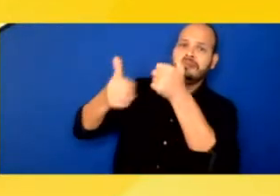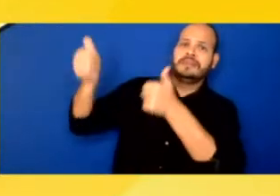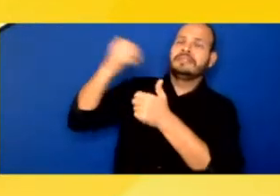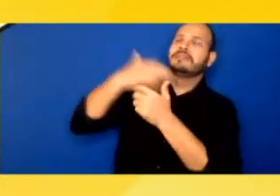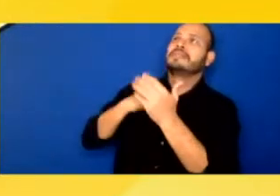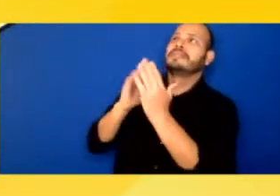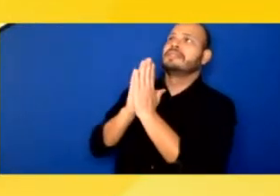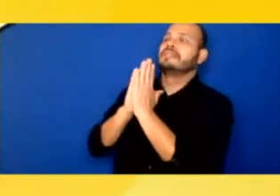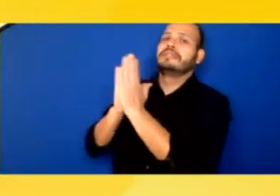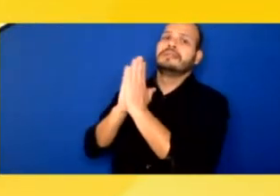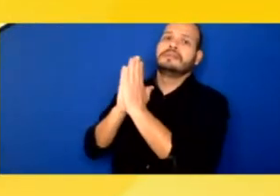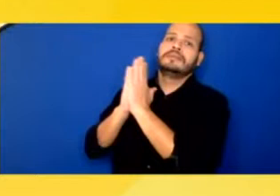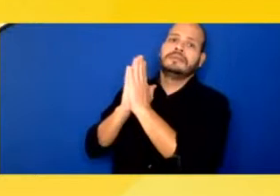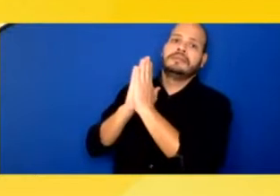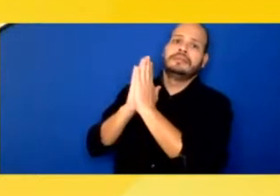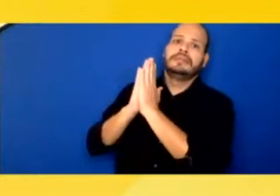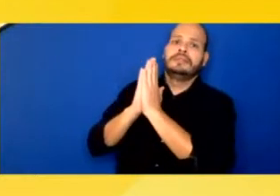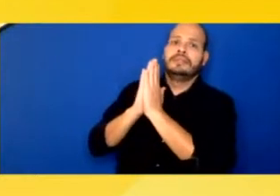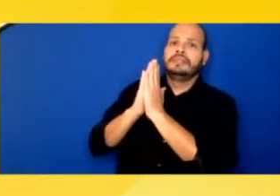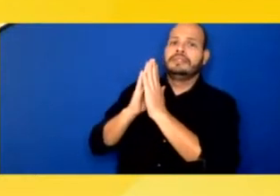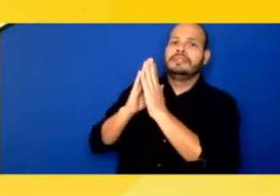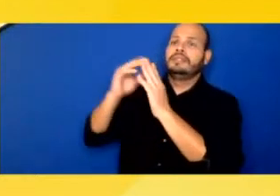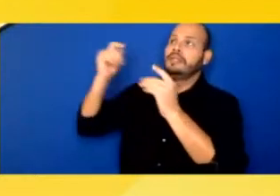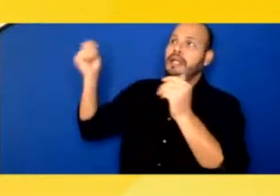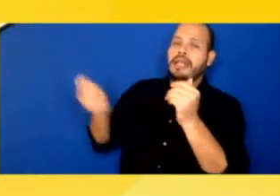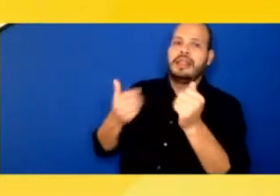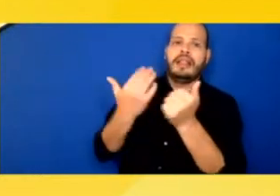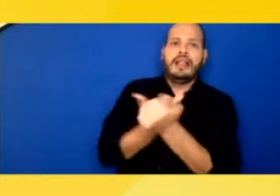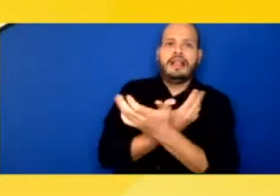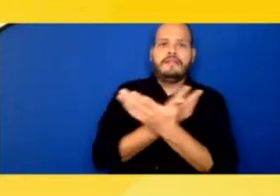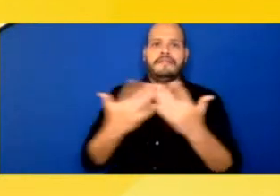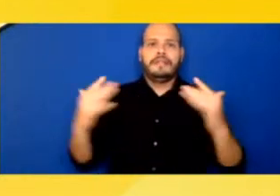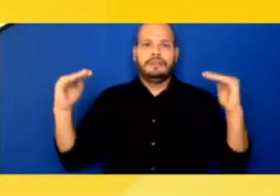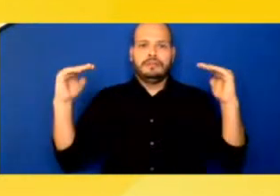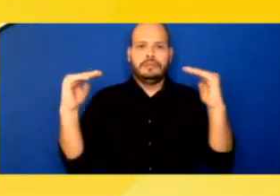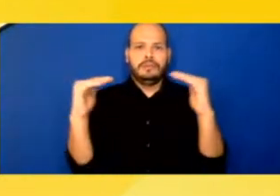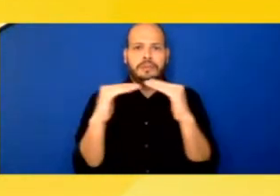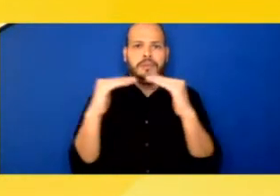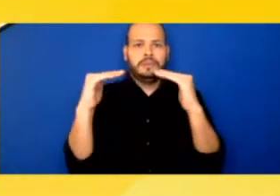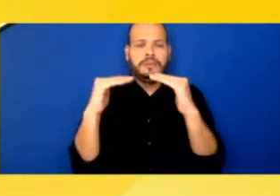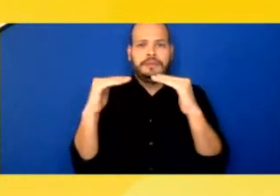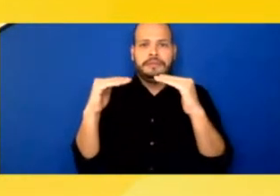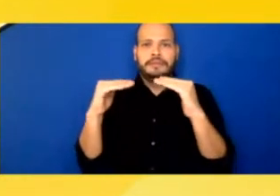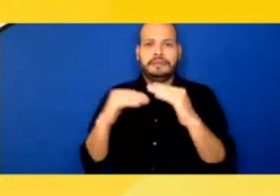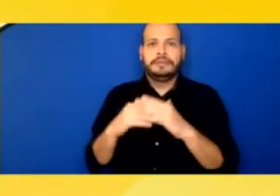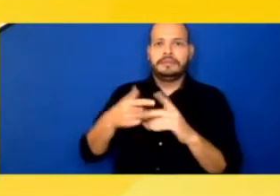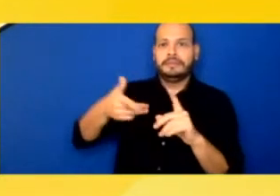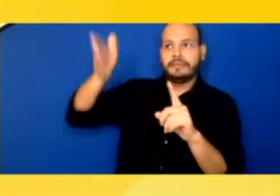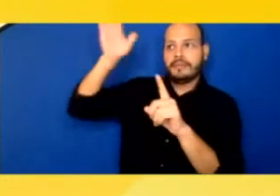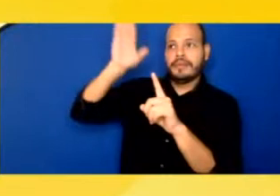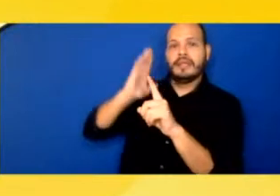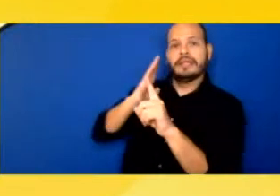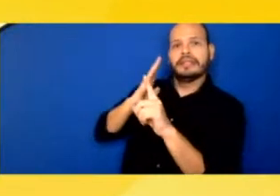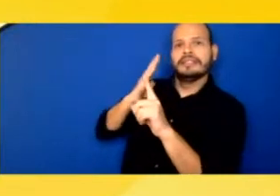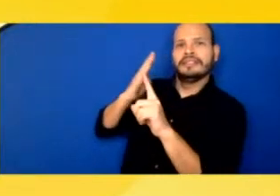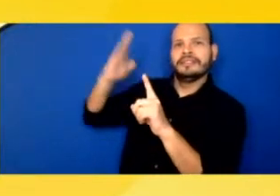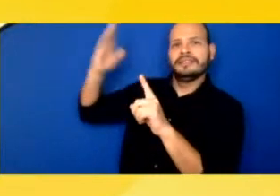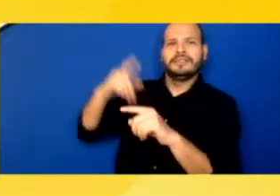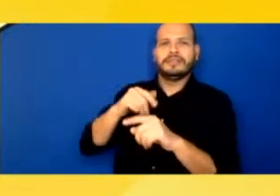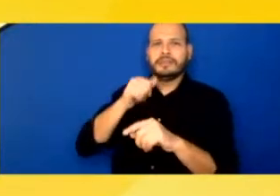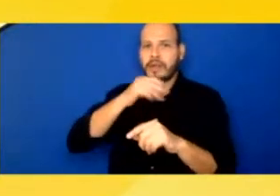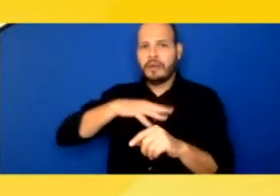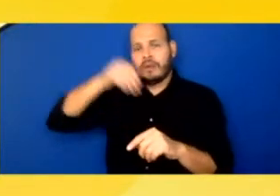and justice for all. God, we need men and women to be able to exercise their right to vote and vote